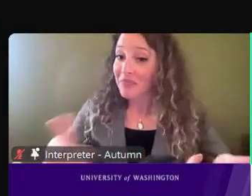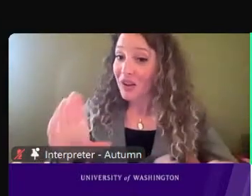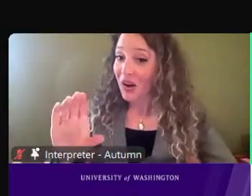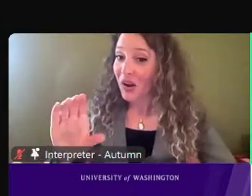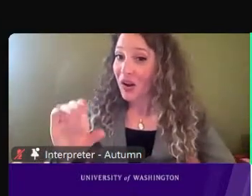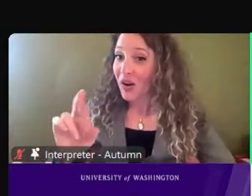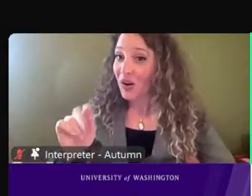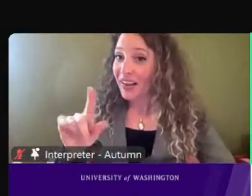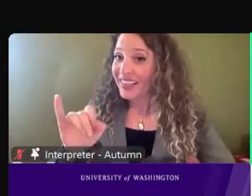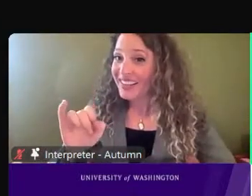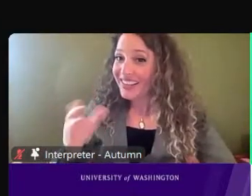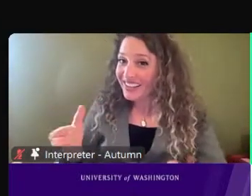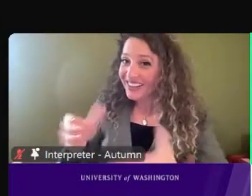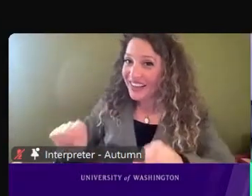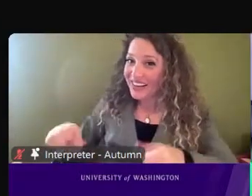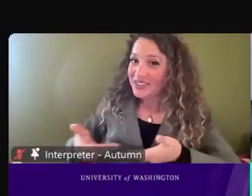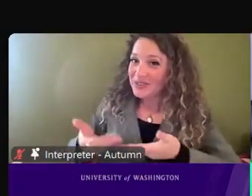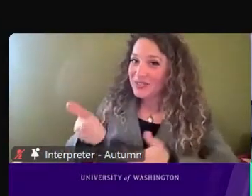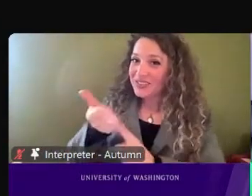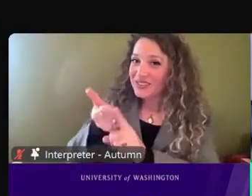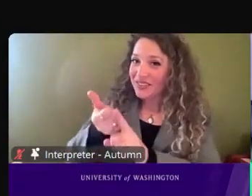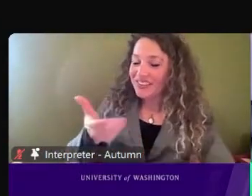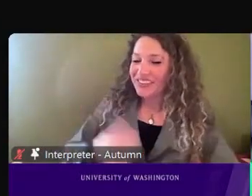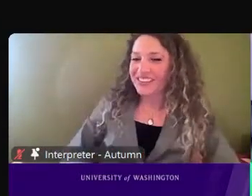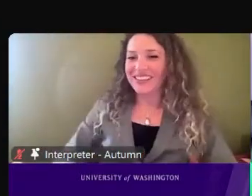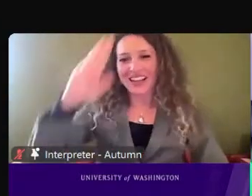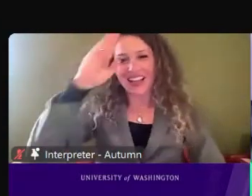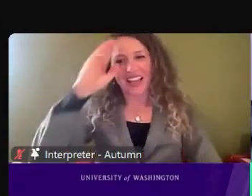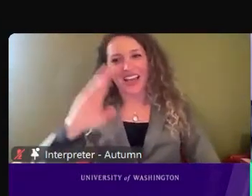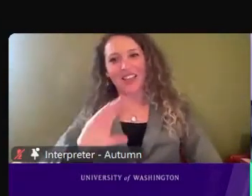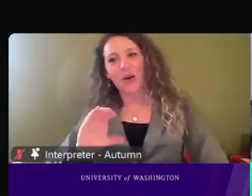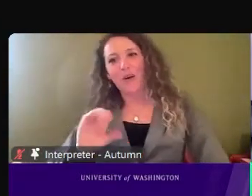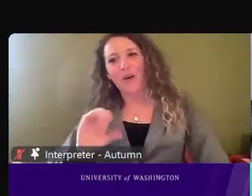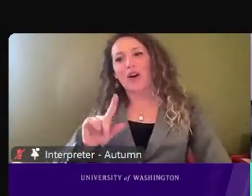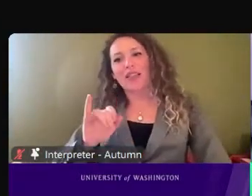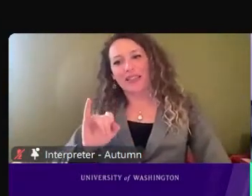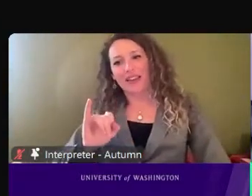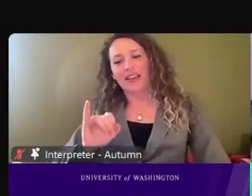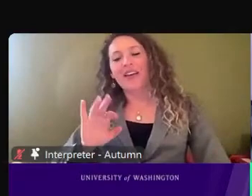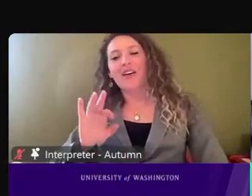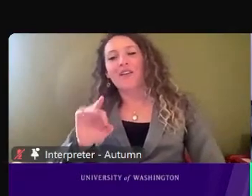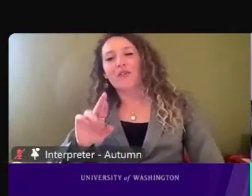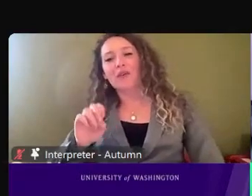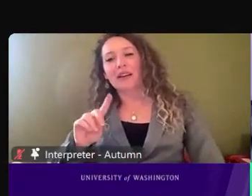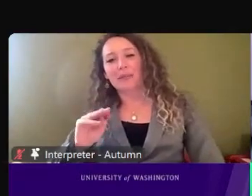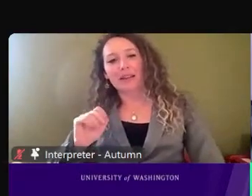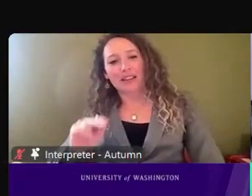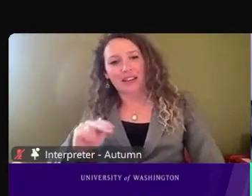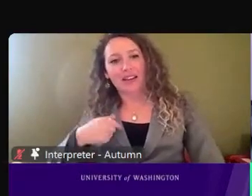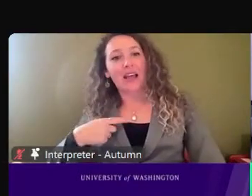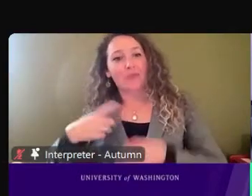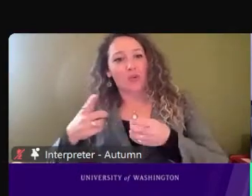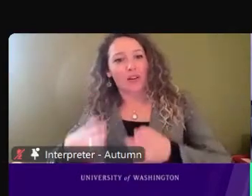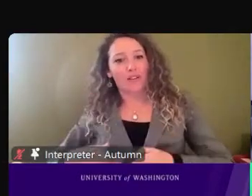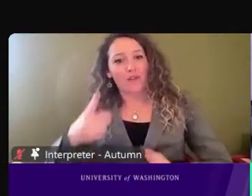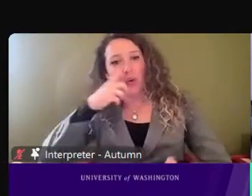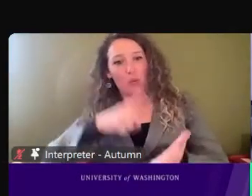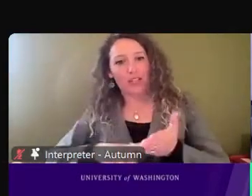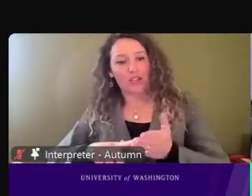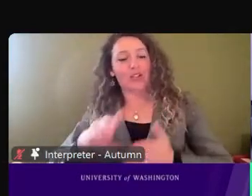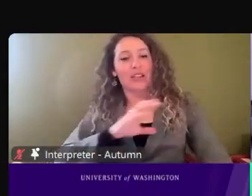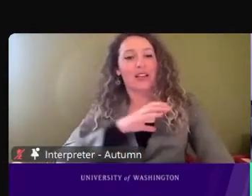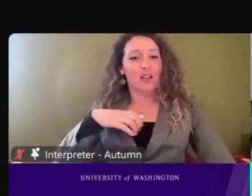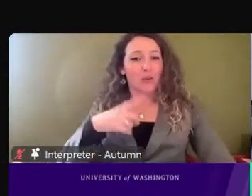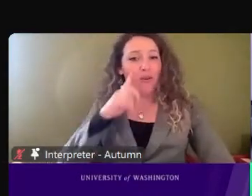to introduce herself. Hi, everyone. I'm Carly Friedman. I'm the Director of Research at the Council on Quality and Leadership. My pronouns are